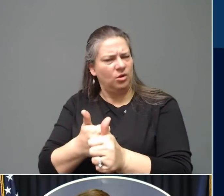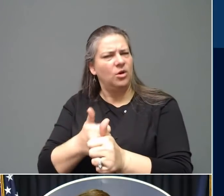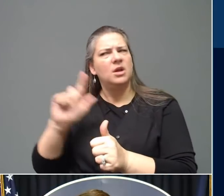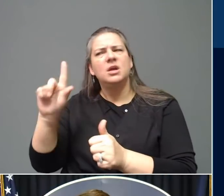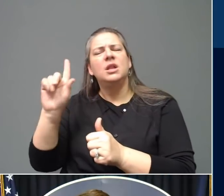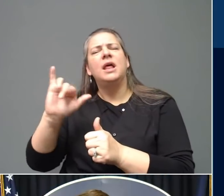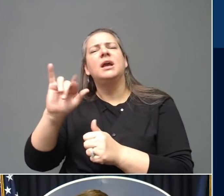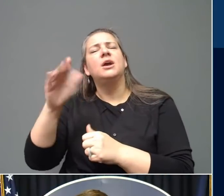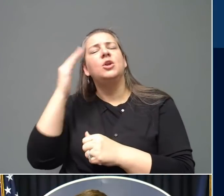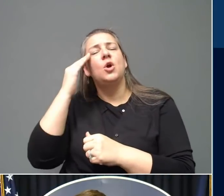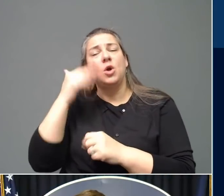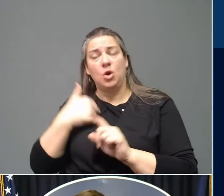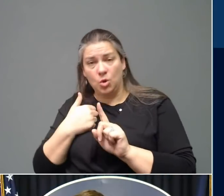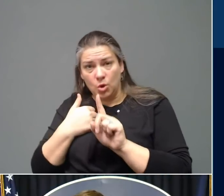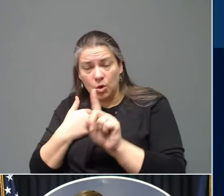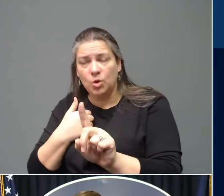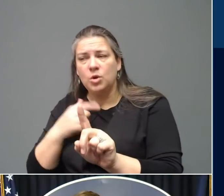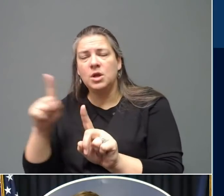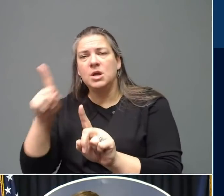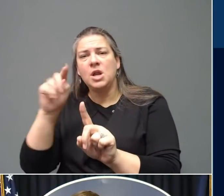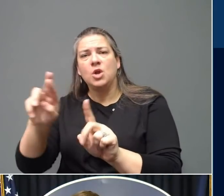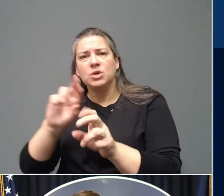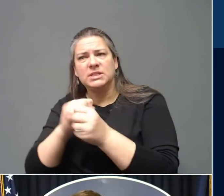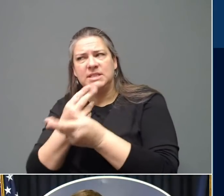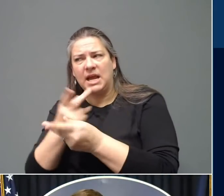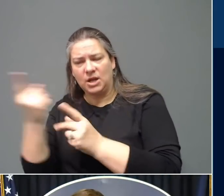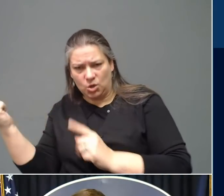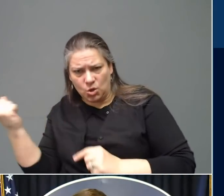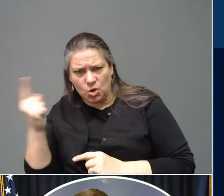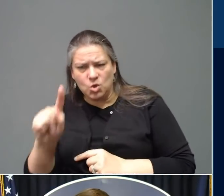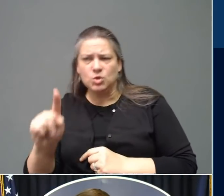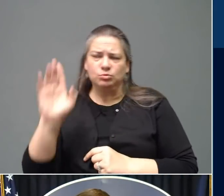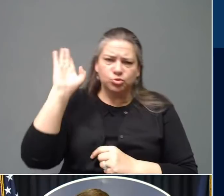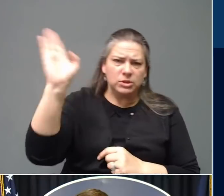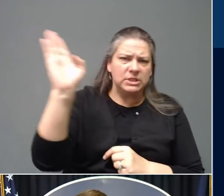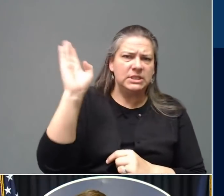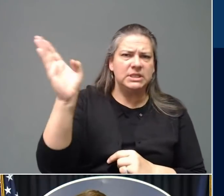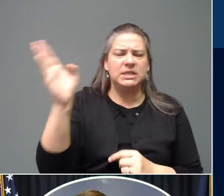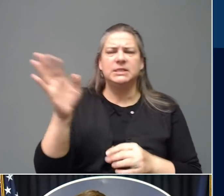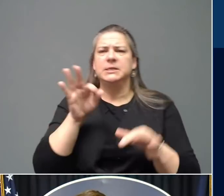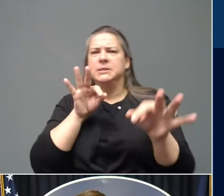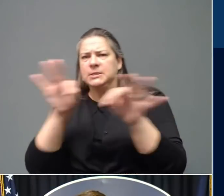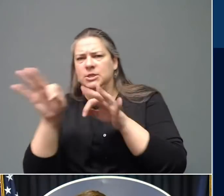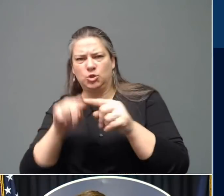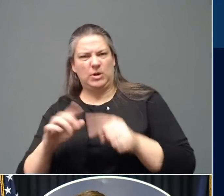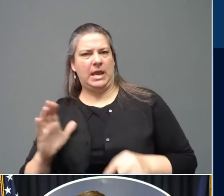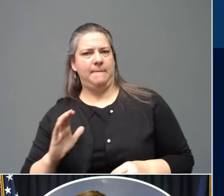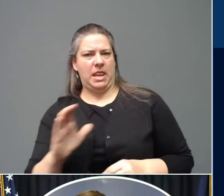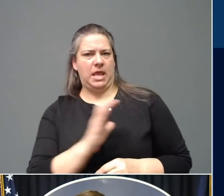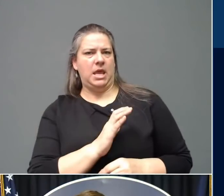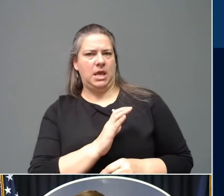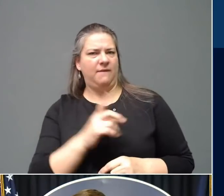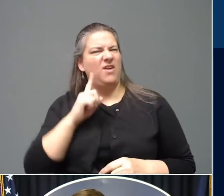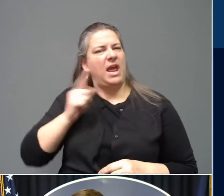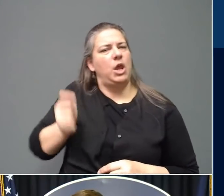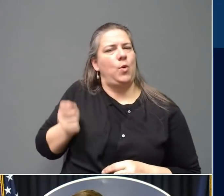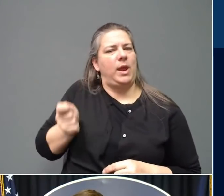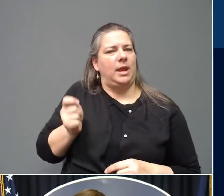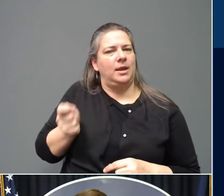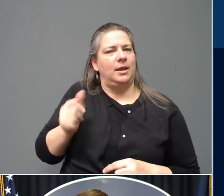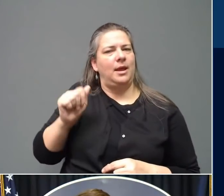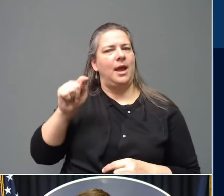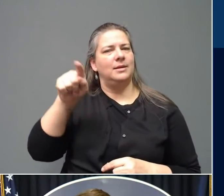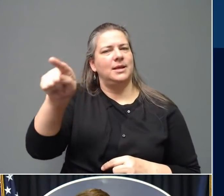give presentations, provide data, give information to the committee before the hearing, and then they are asked question